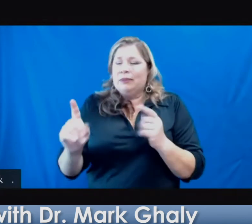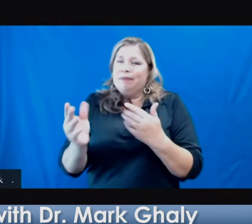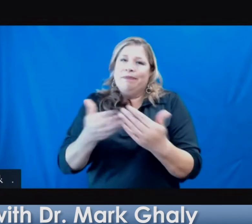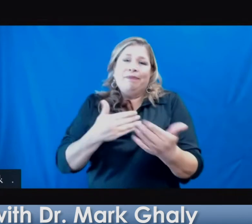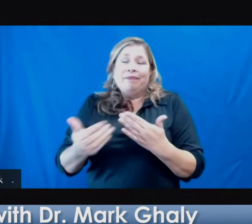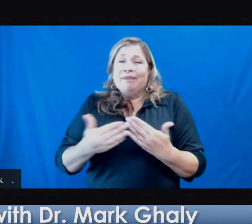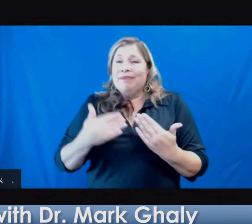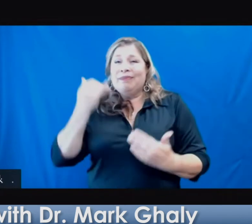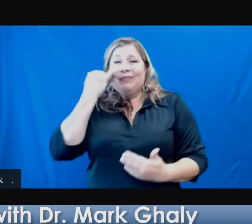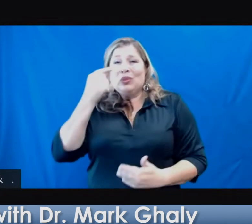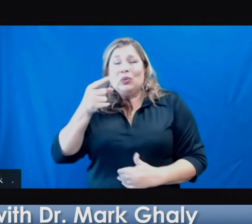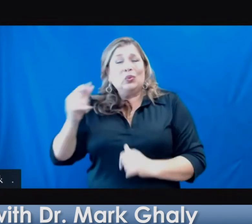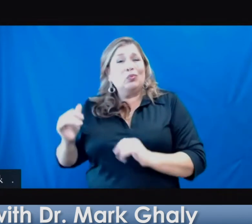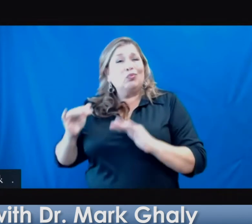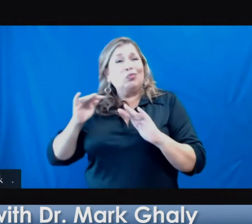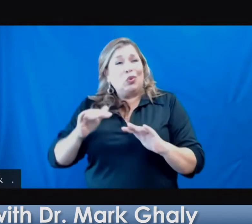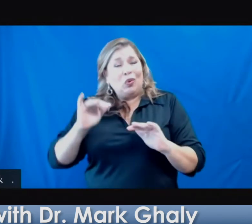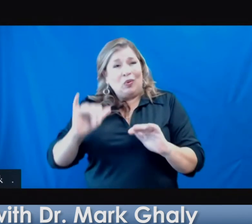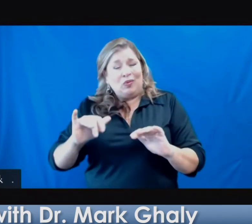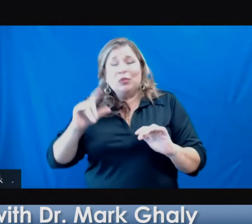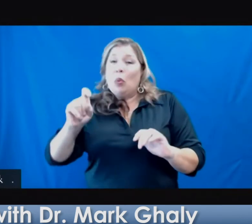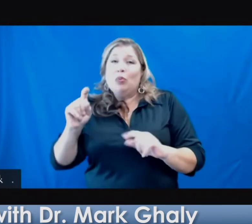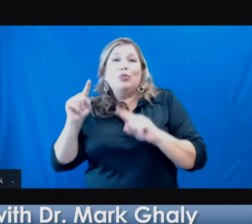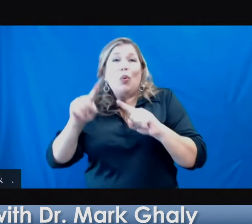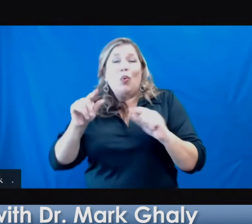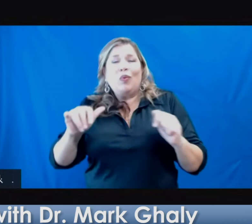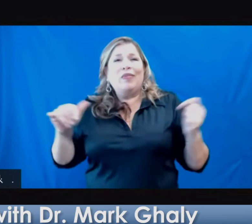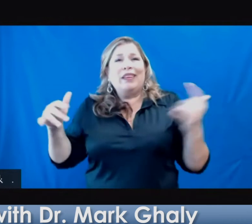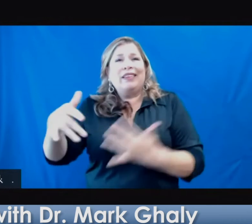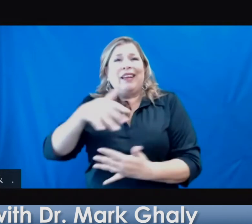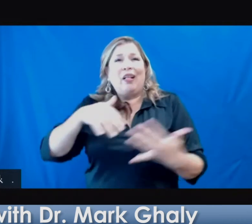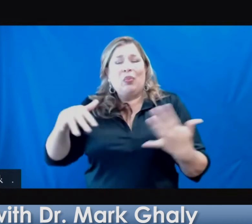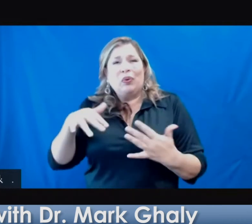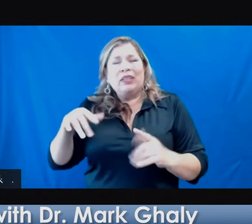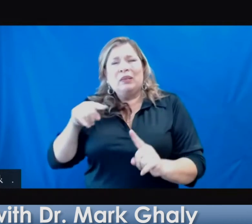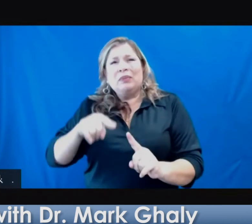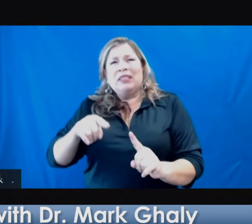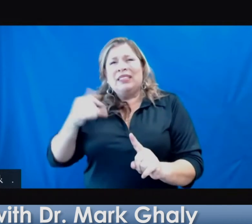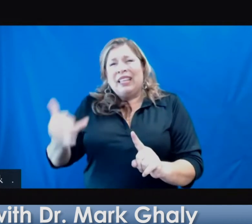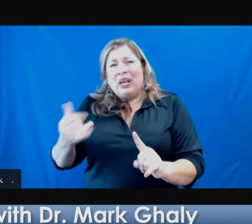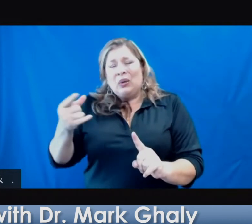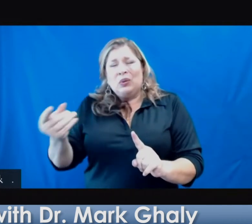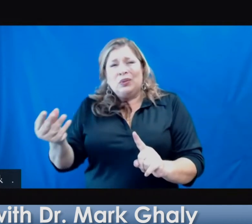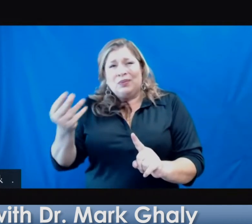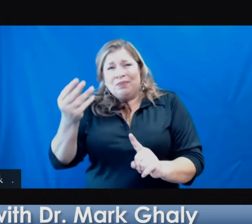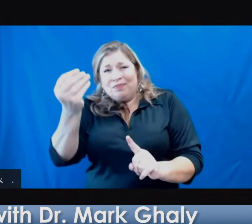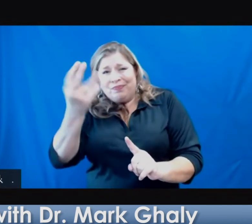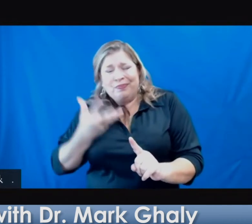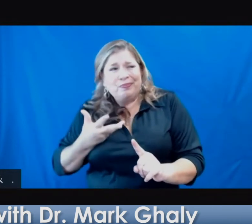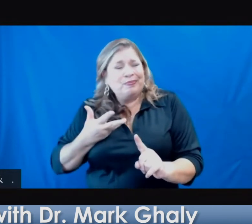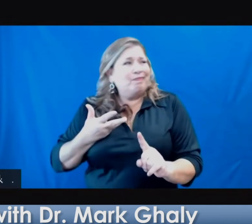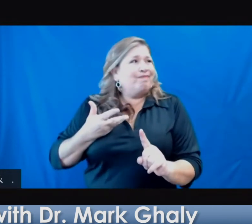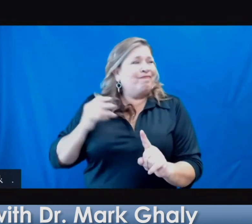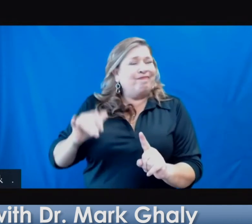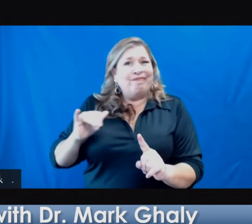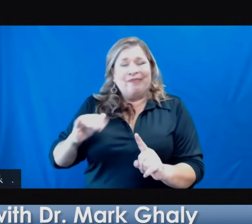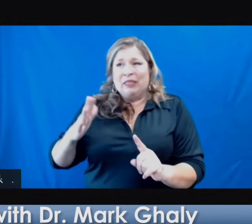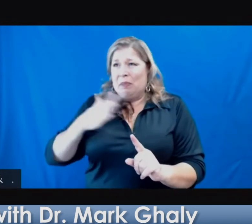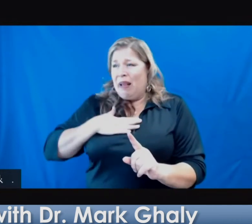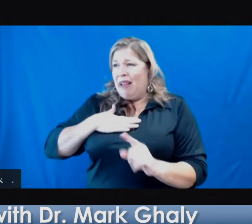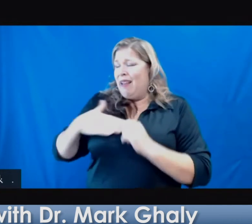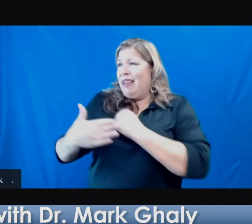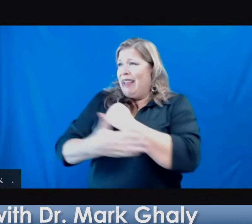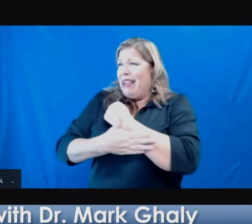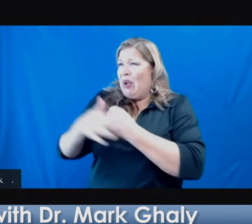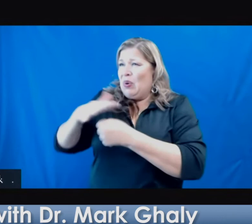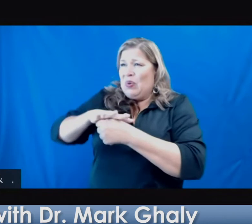gathering, a planned gathering today, and you feel that the news today and the situation in your own county, pick up the phone, call